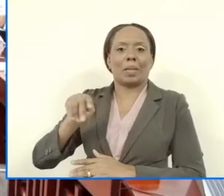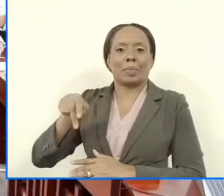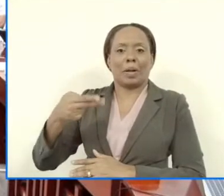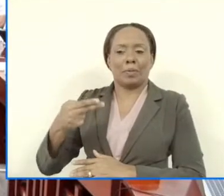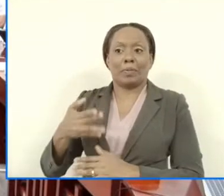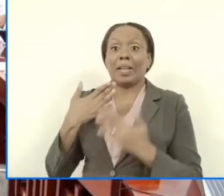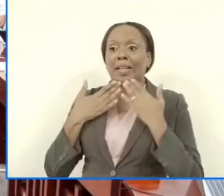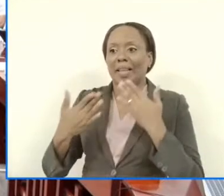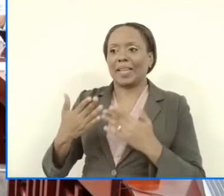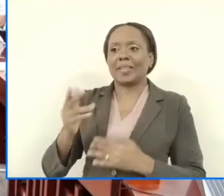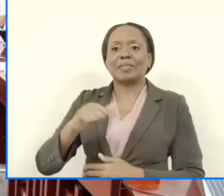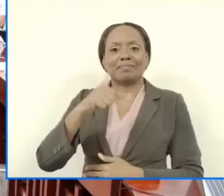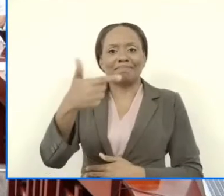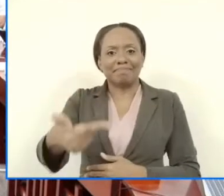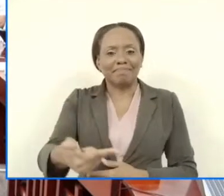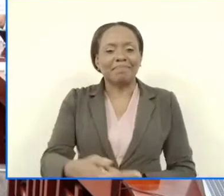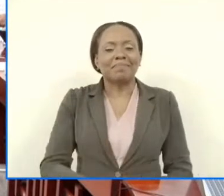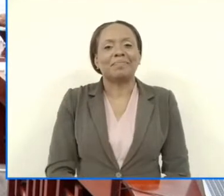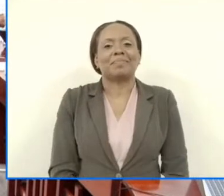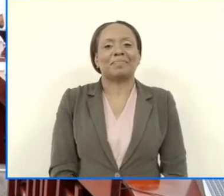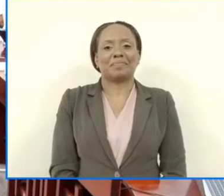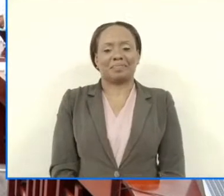I'll hand it over to you.